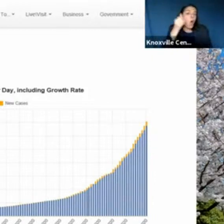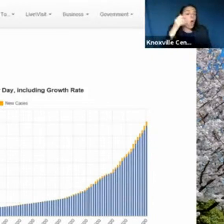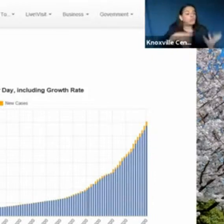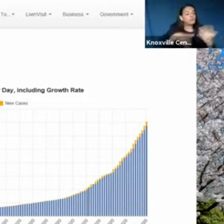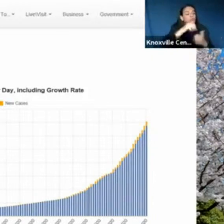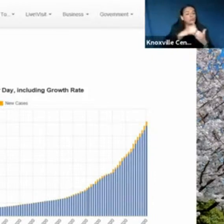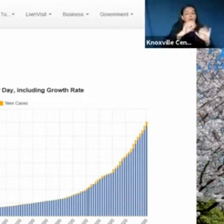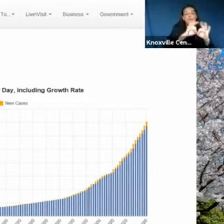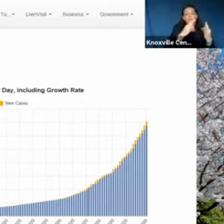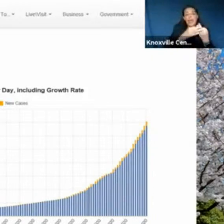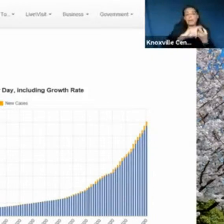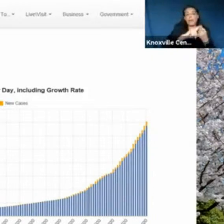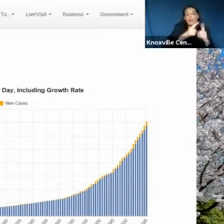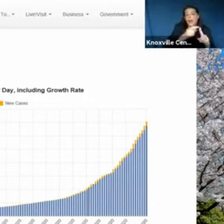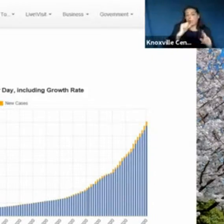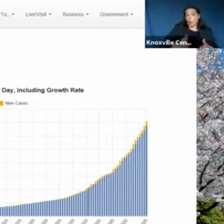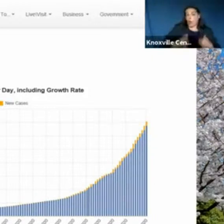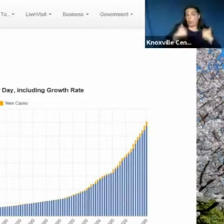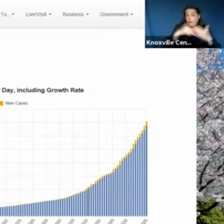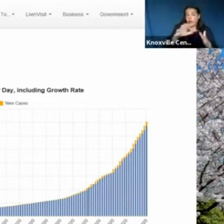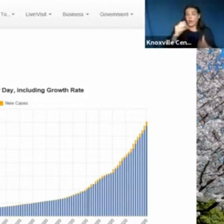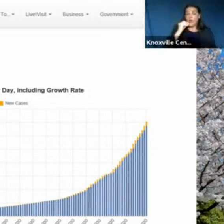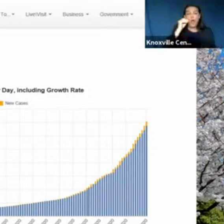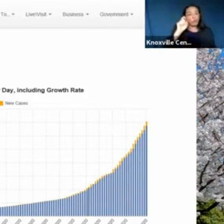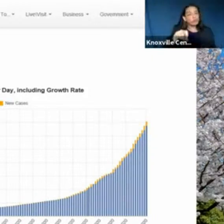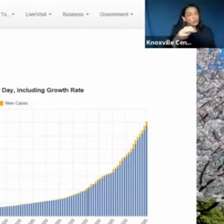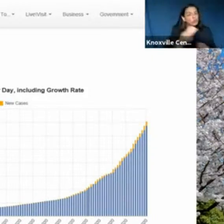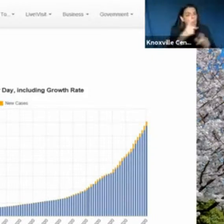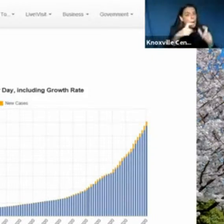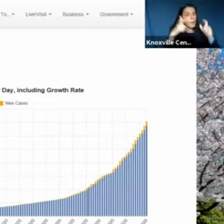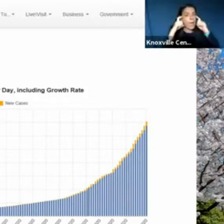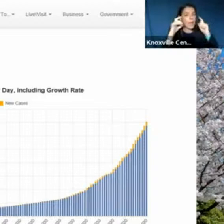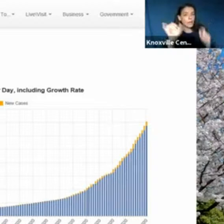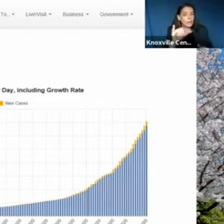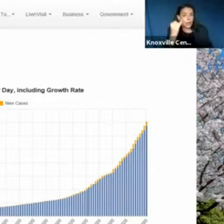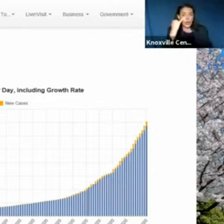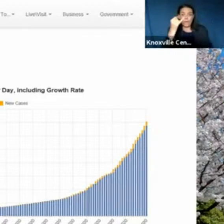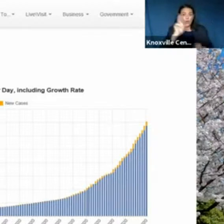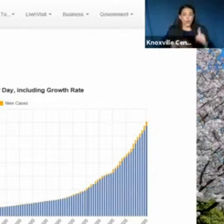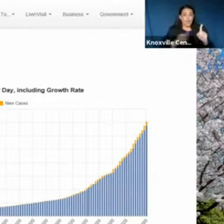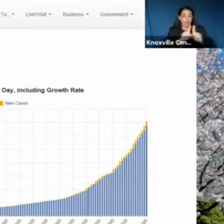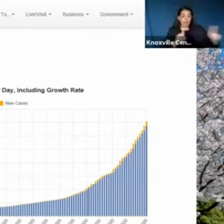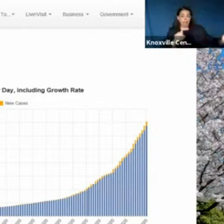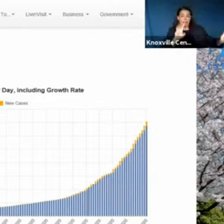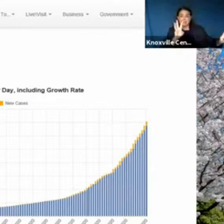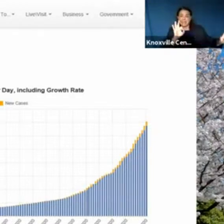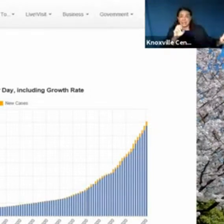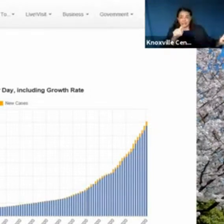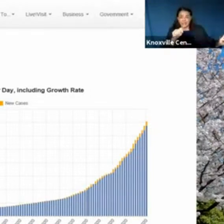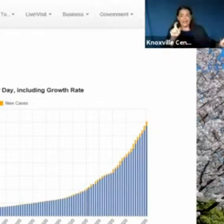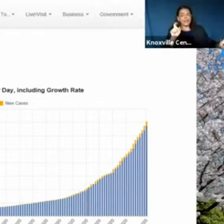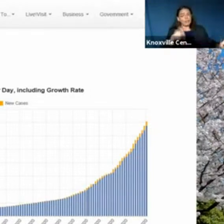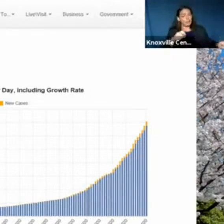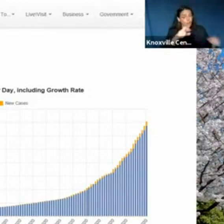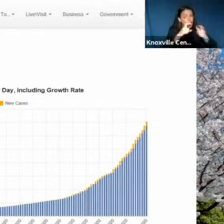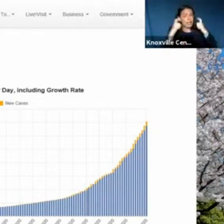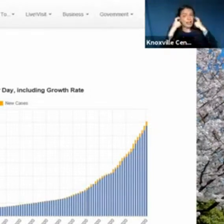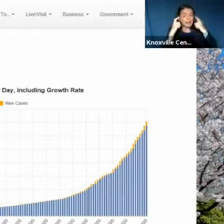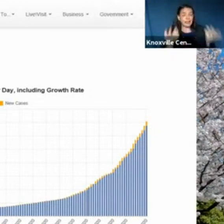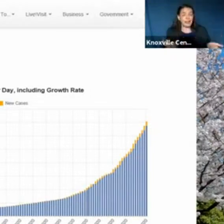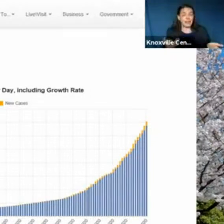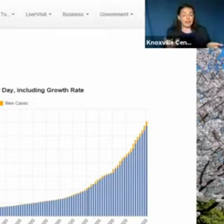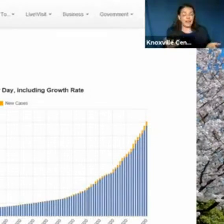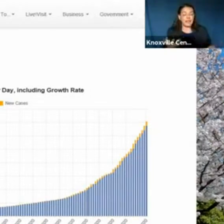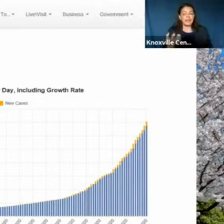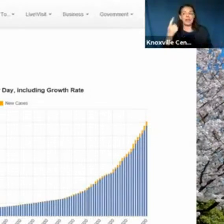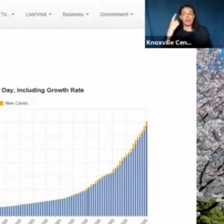and families who do not live in your household, when at least 6 feet of physical distancing can't be maintained. For this order